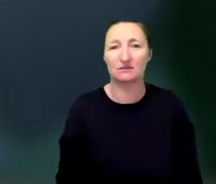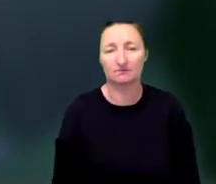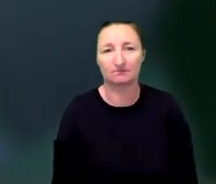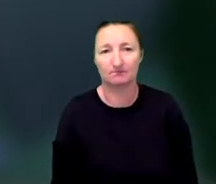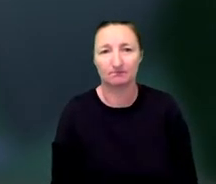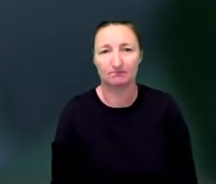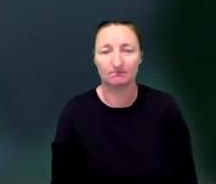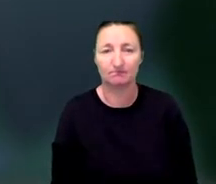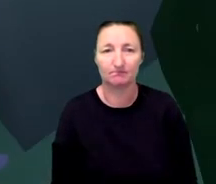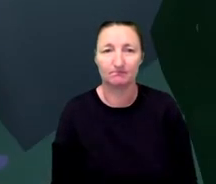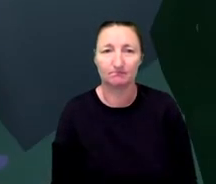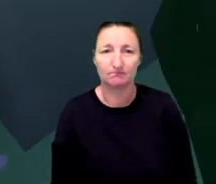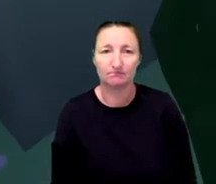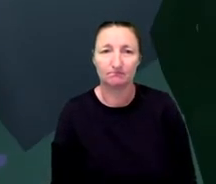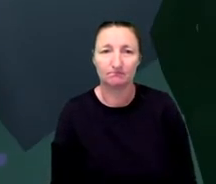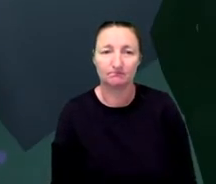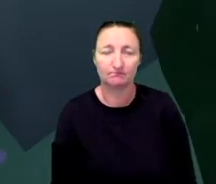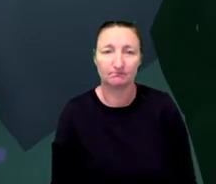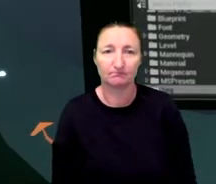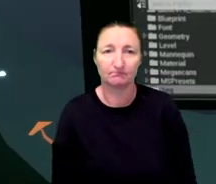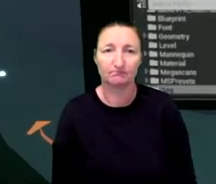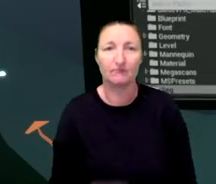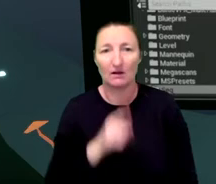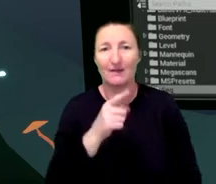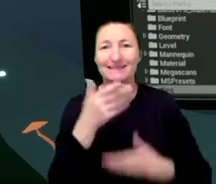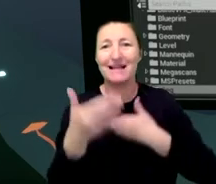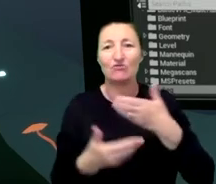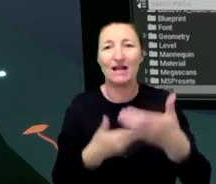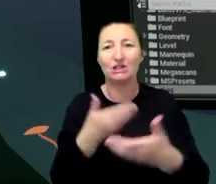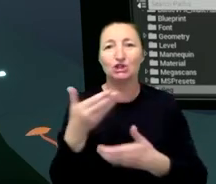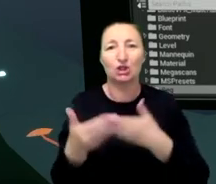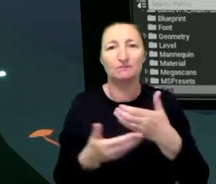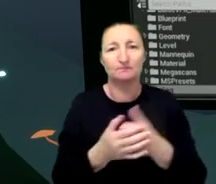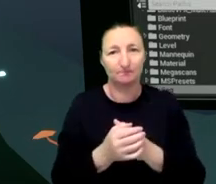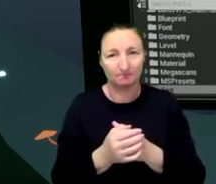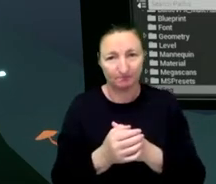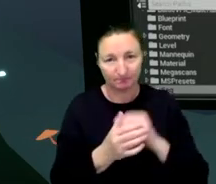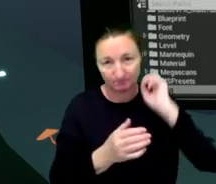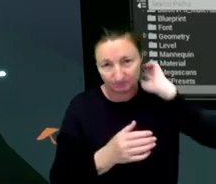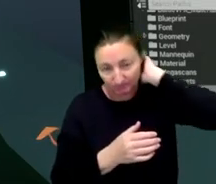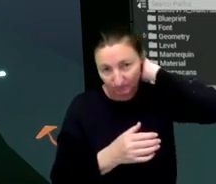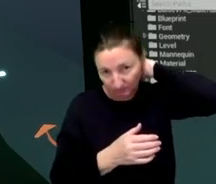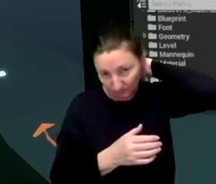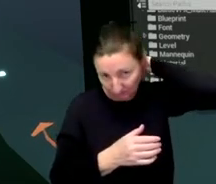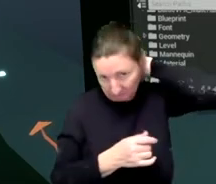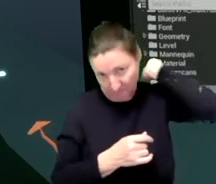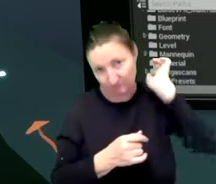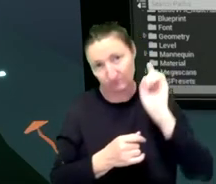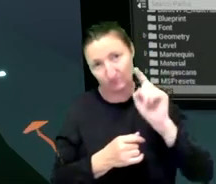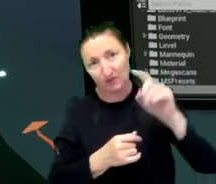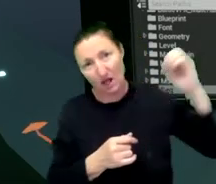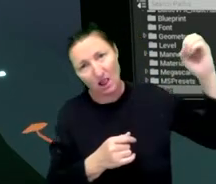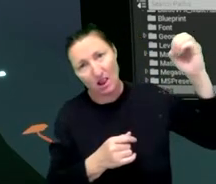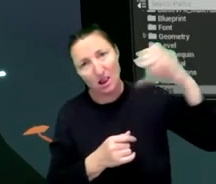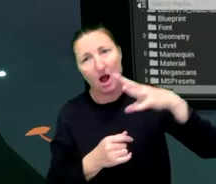Here, I could show a couple more iterations. This is when we started to get the light to work with a